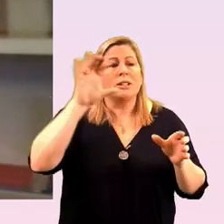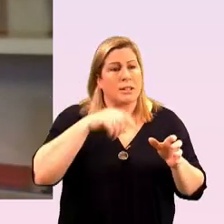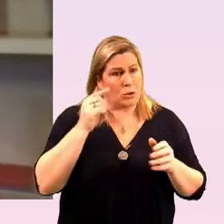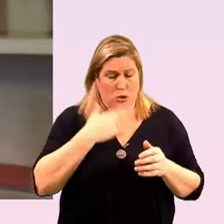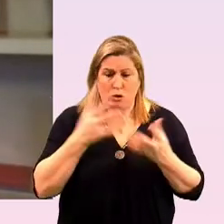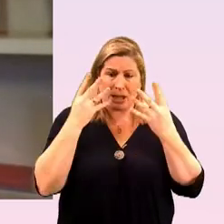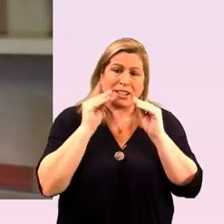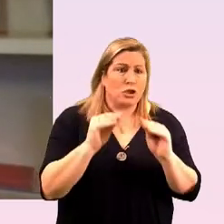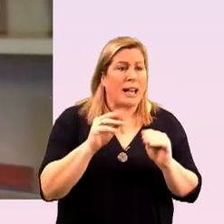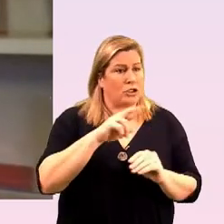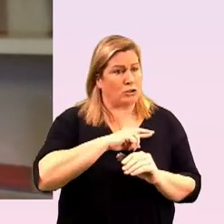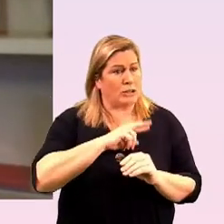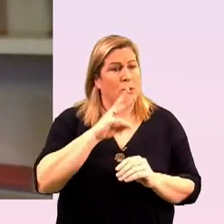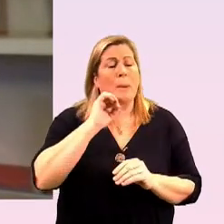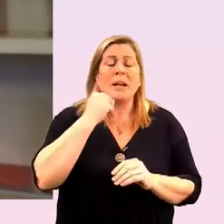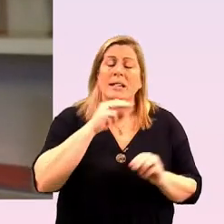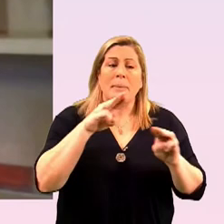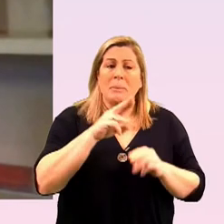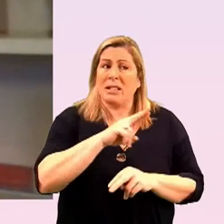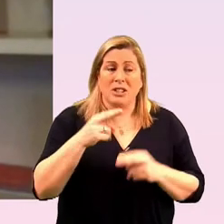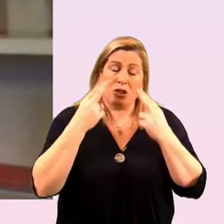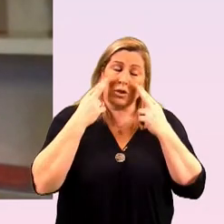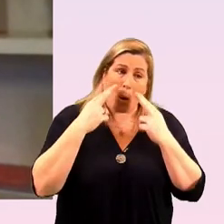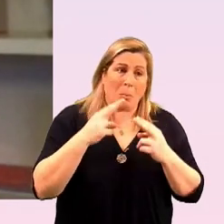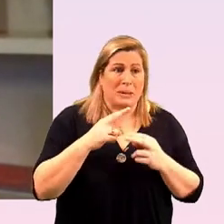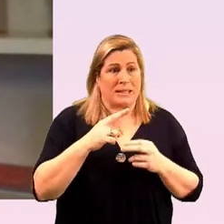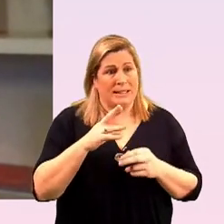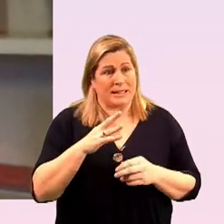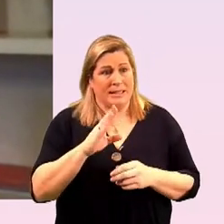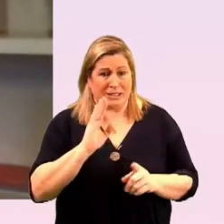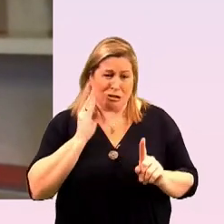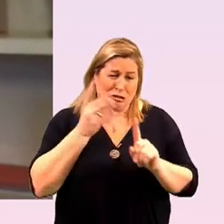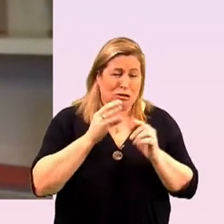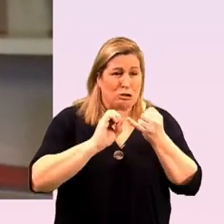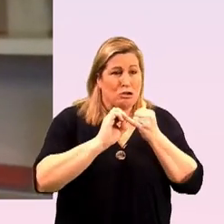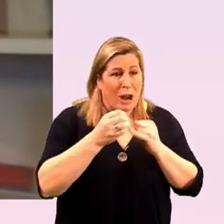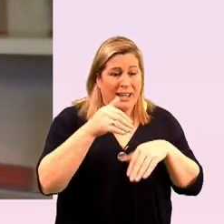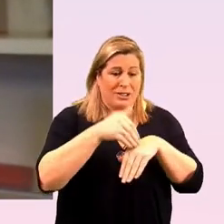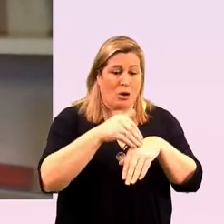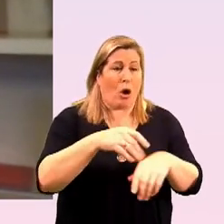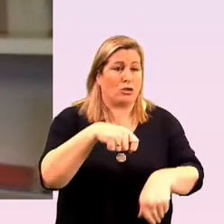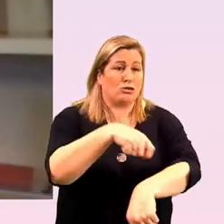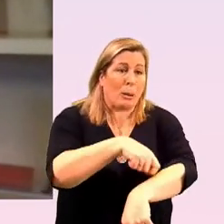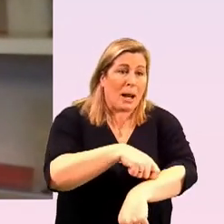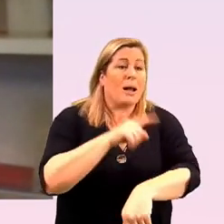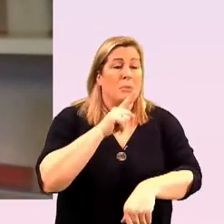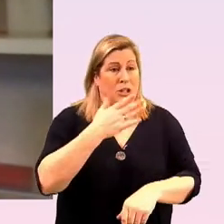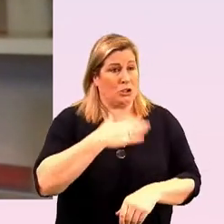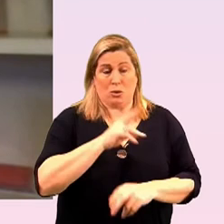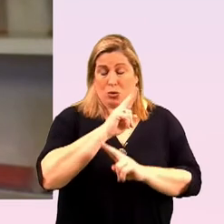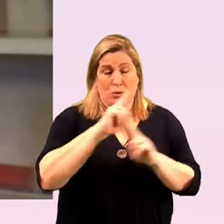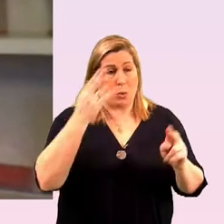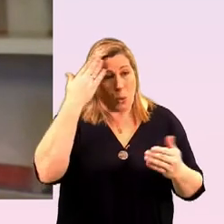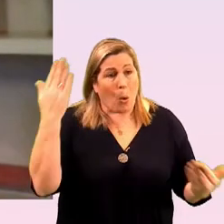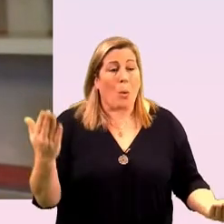are usually not, you know, intentionally trying to cause trouble, but they just don't know. And,